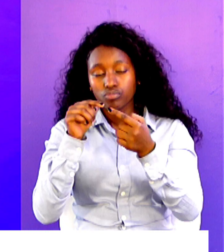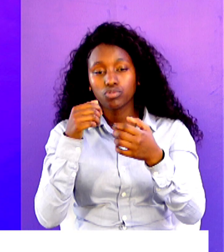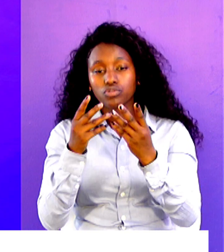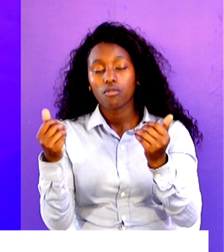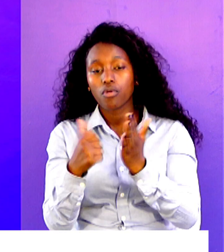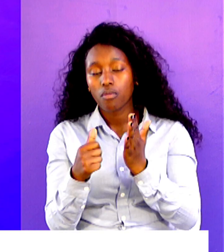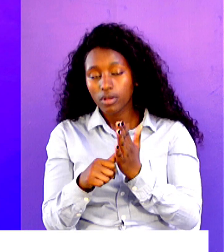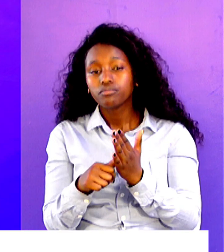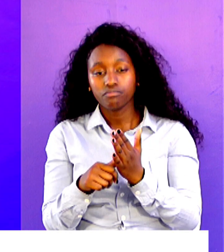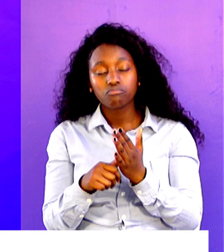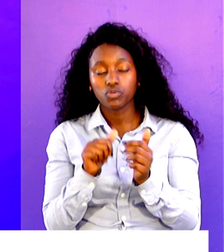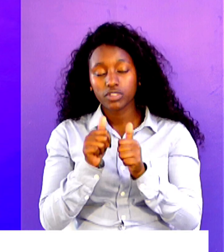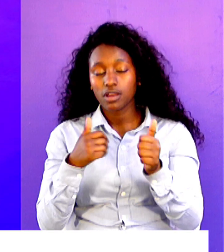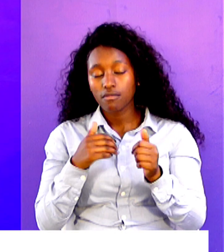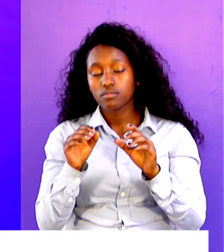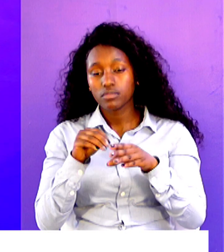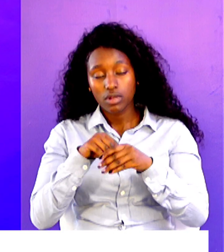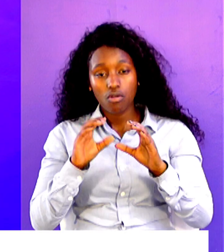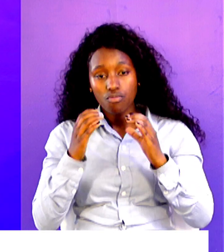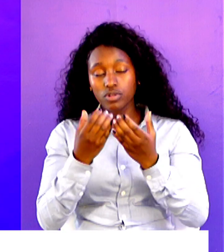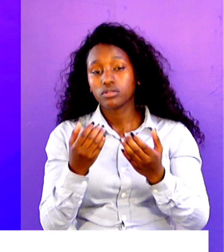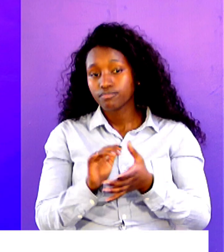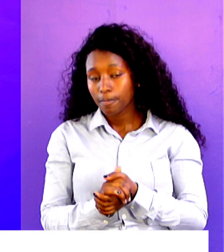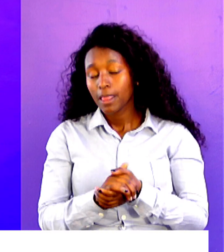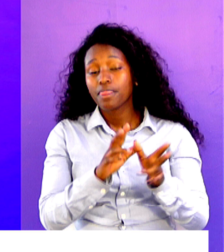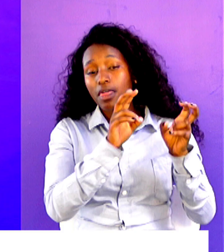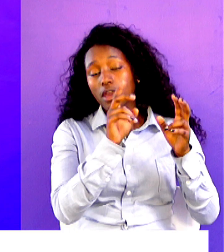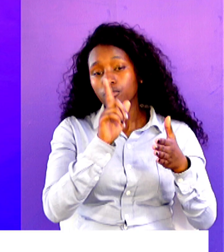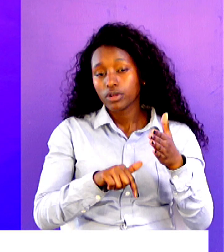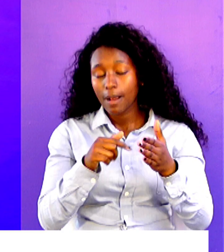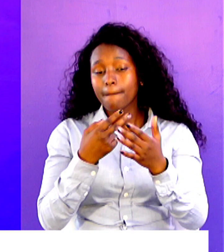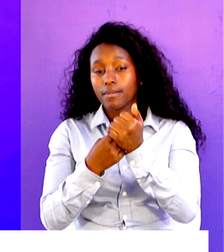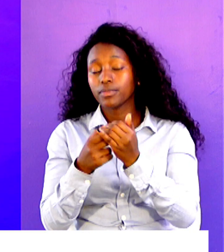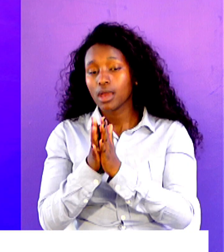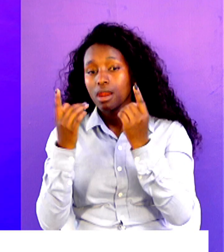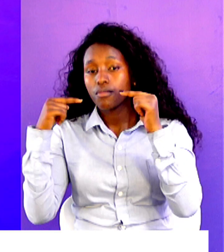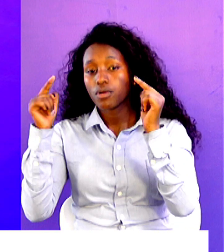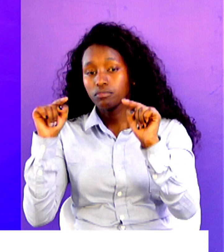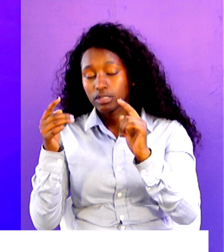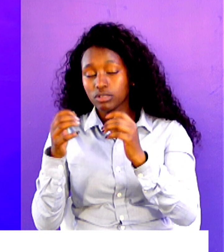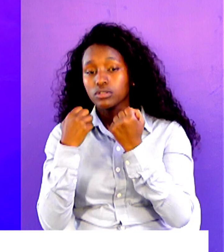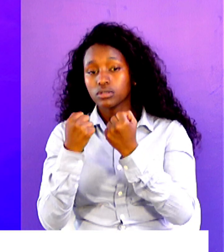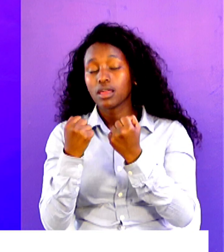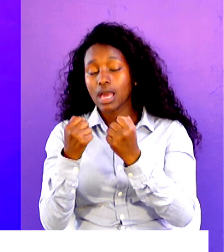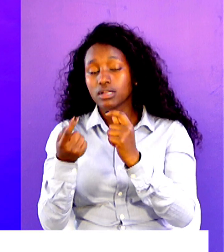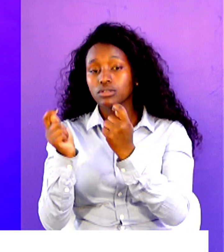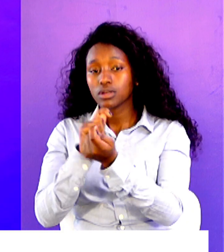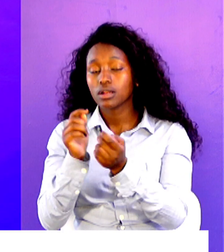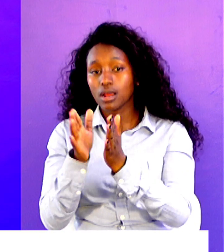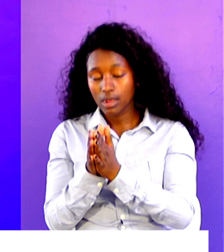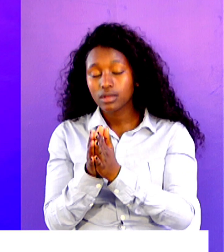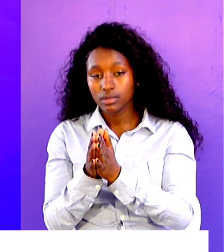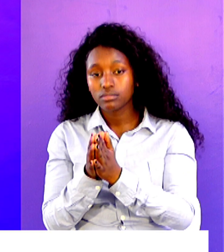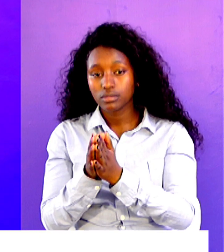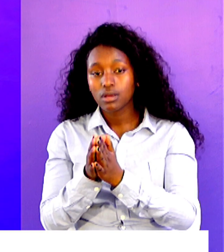the theme, Partnering for Prosperity, Strengthening Trade and Investment through Public-Private Dialogue,